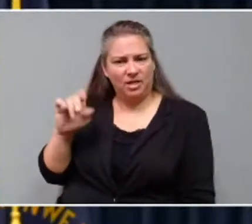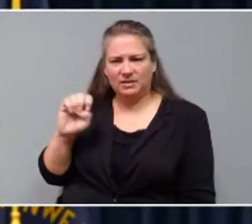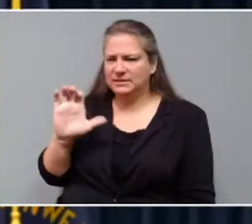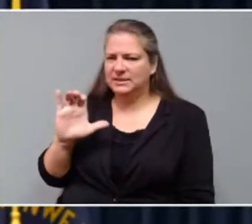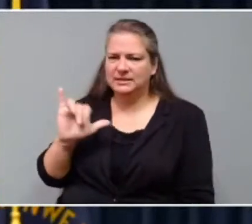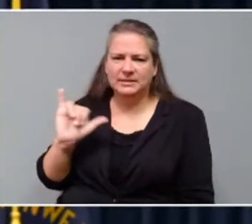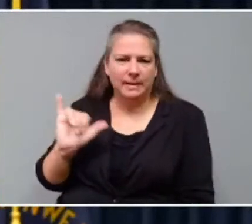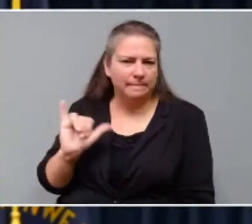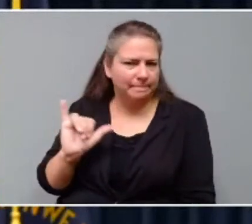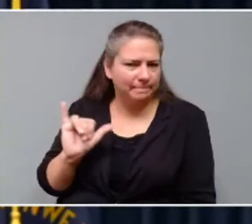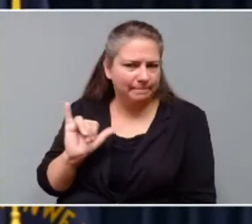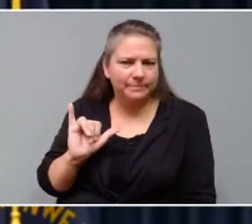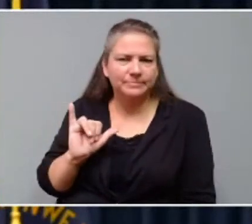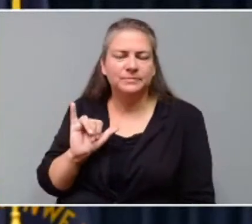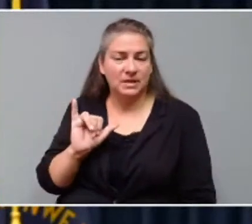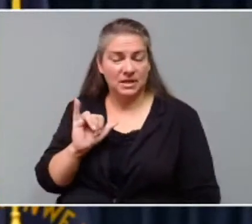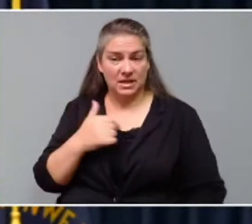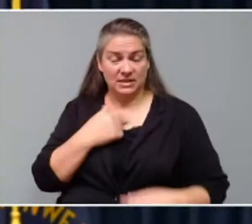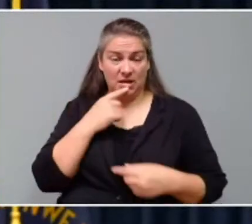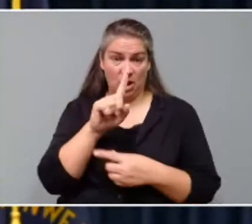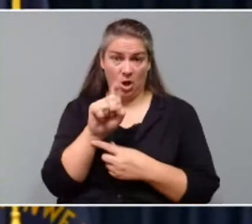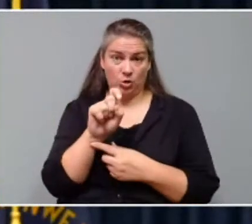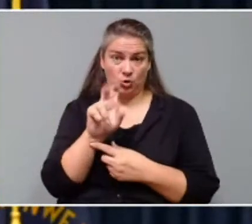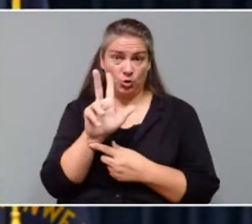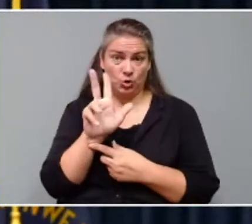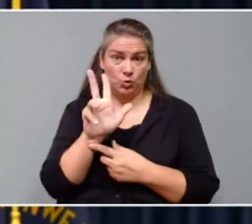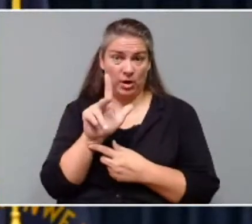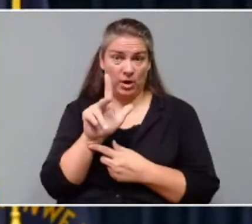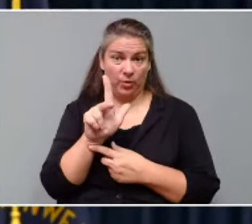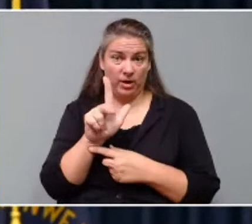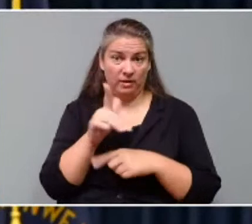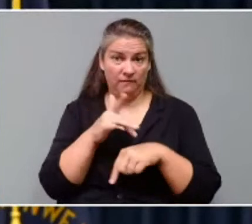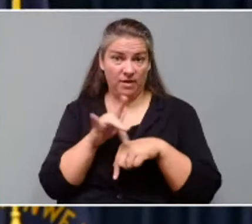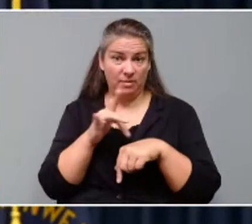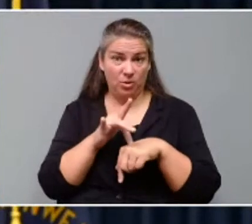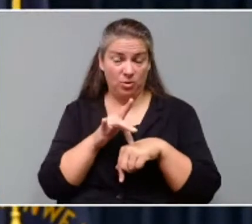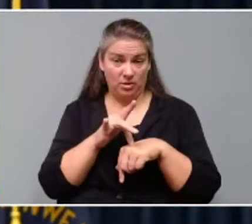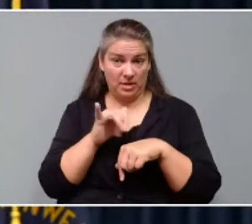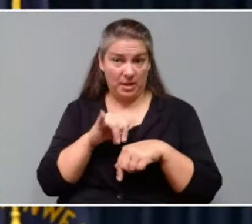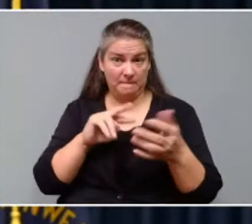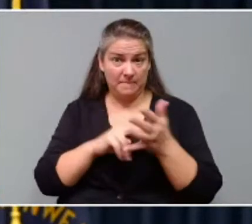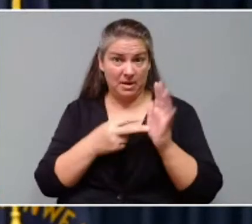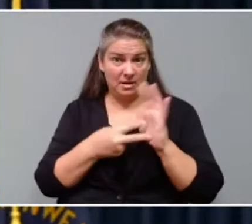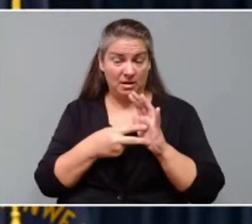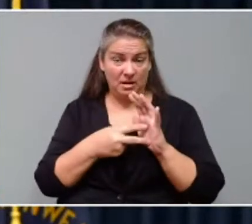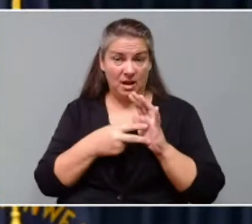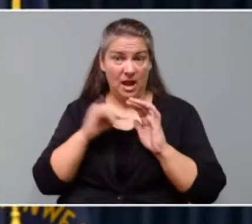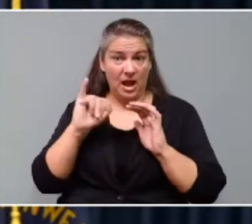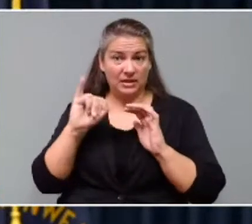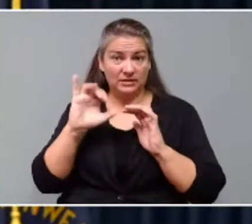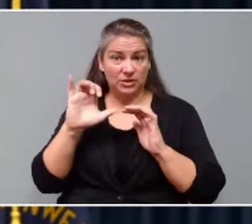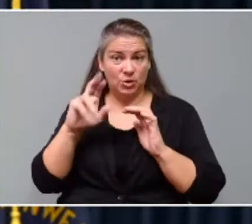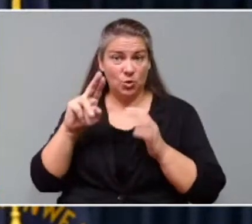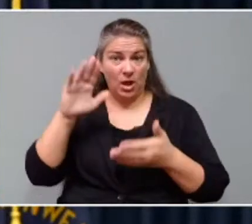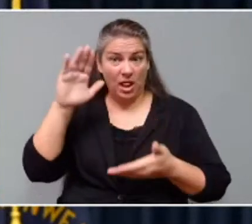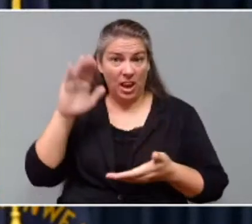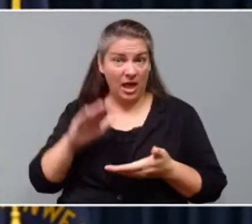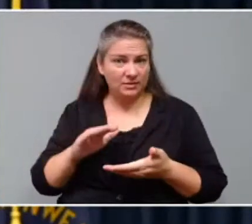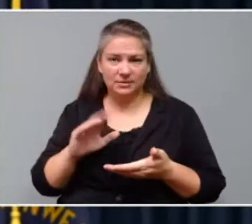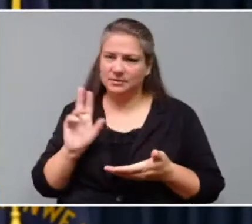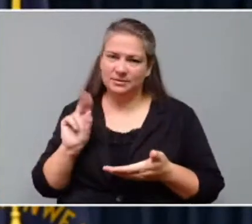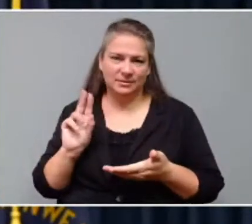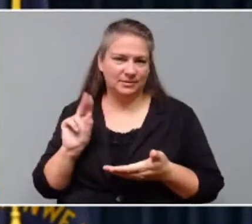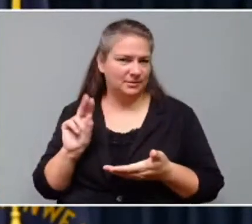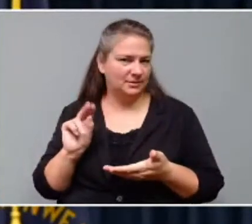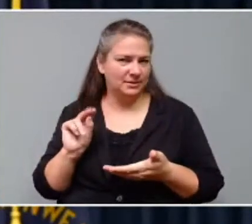are 123 beds available today, that doesn't mean that we have less people in the ICU or many less people in the